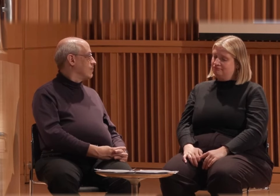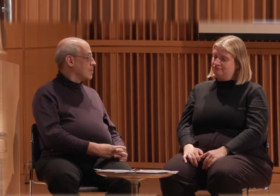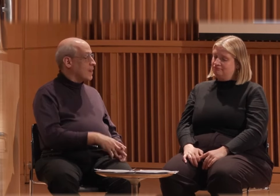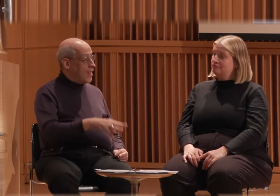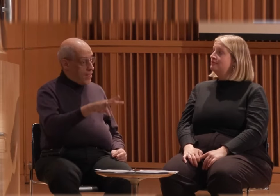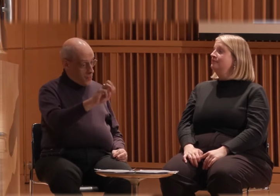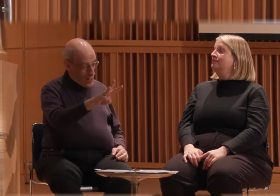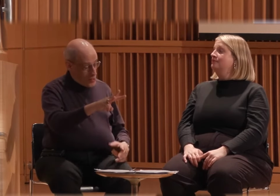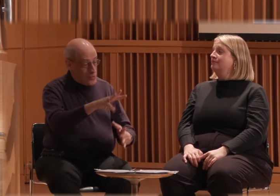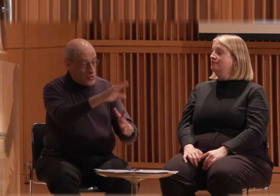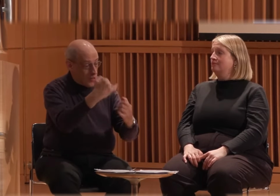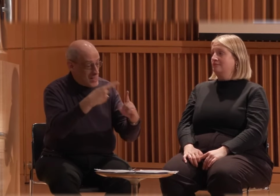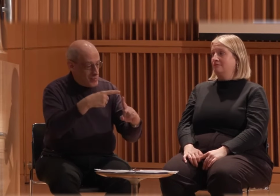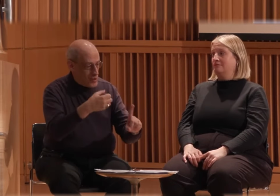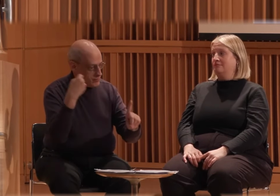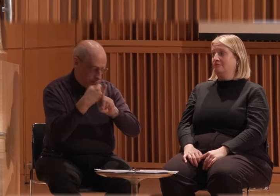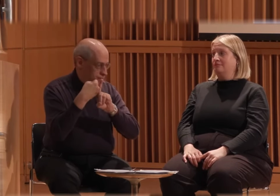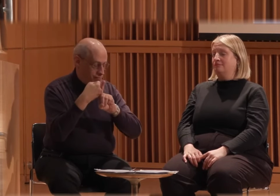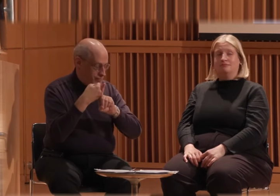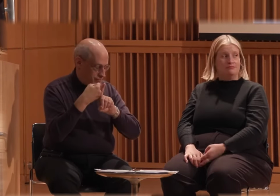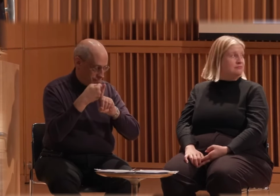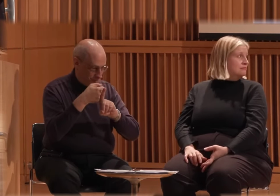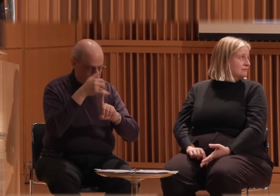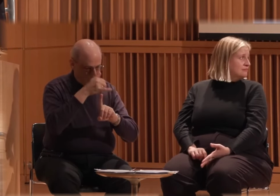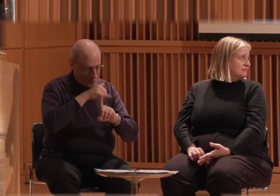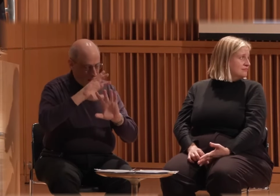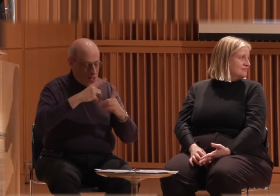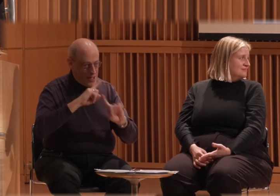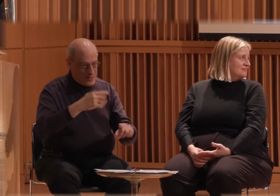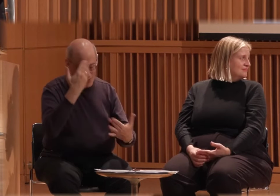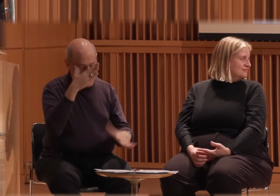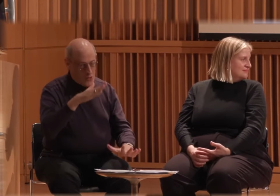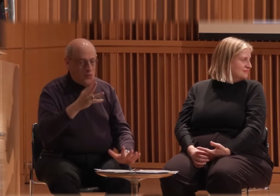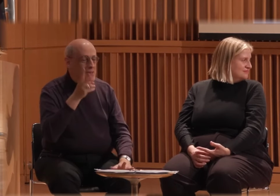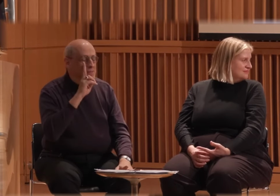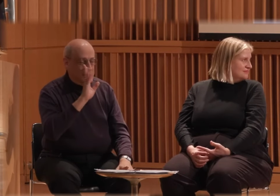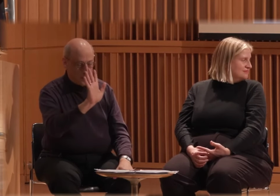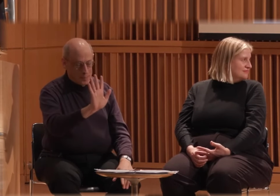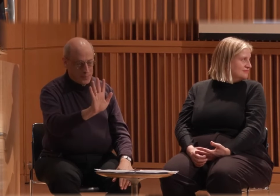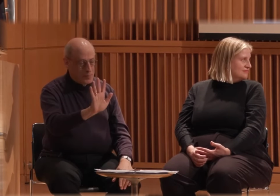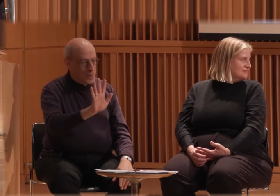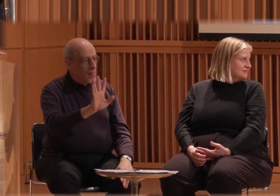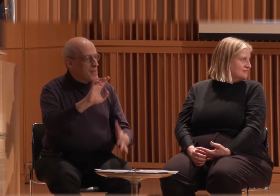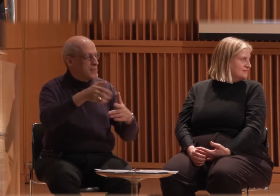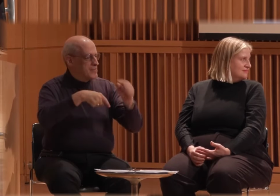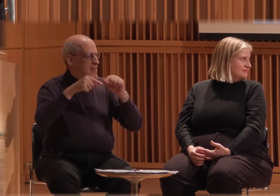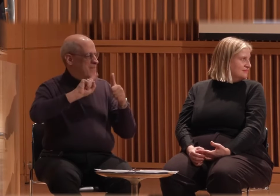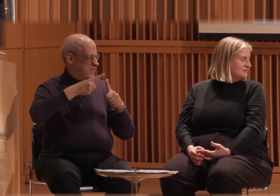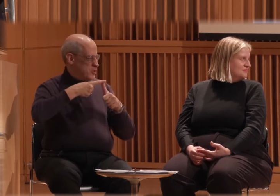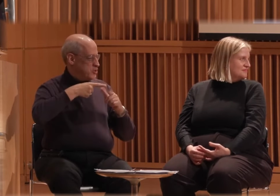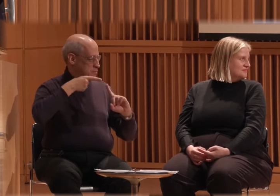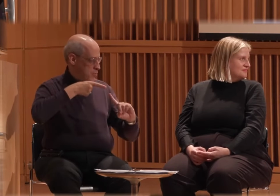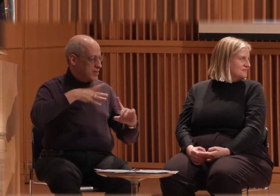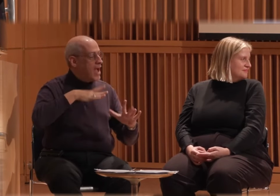Wow, the last one is boom. I don't know if I can answer that one right away. I'll take a stab at it. Let me do the first one.